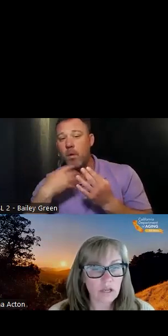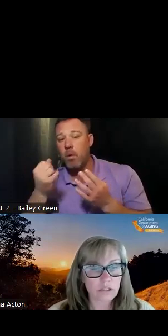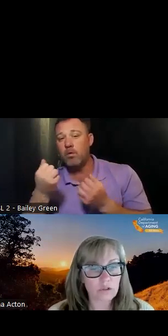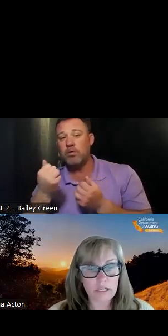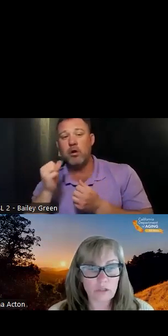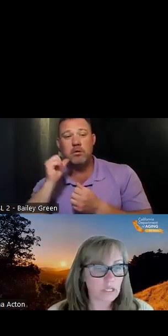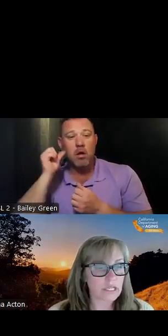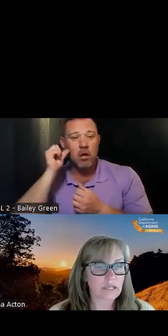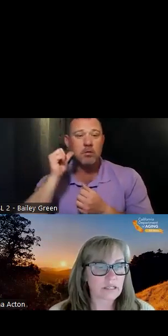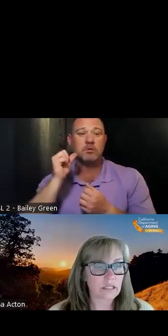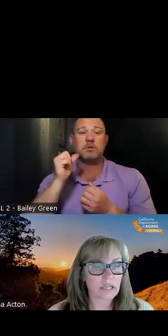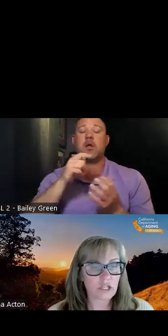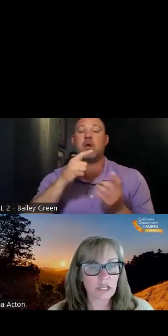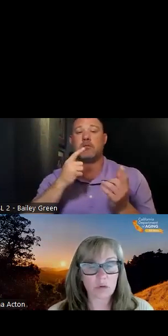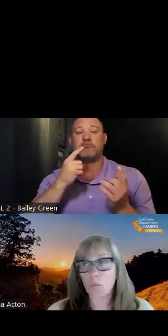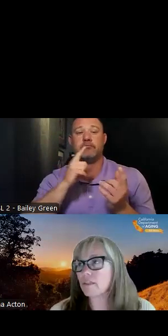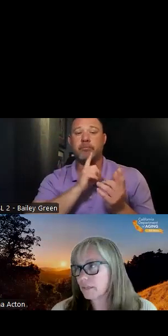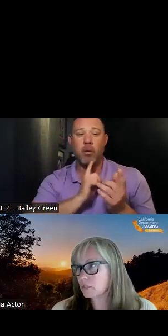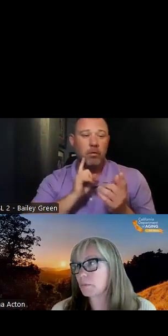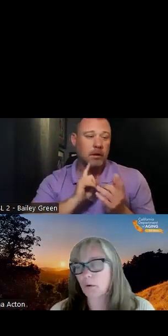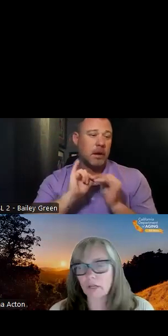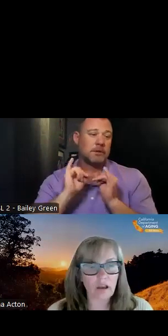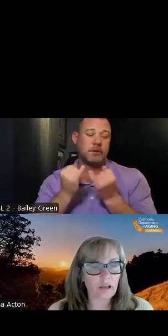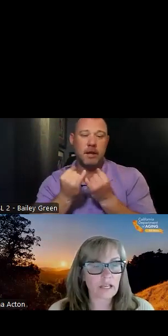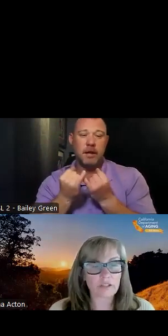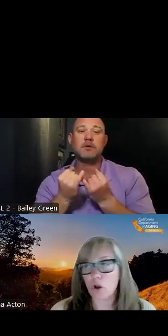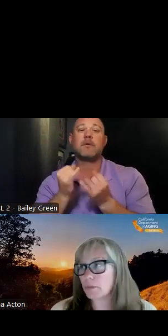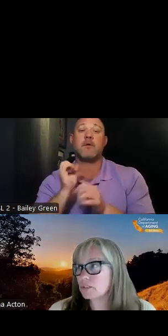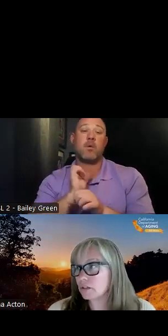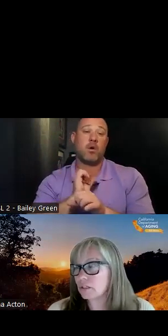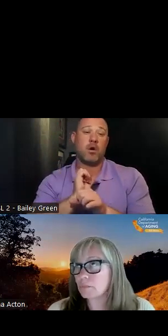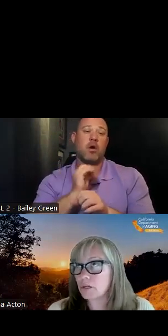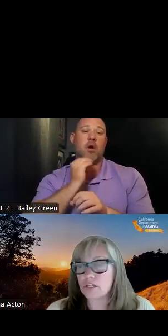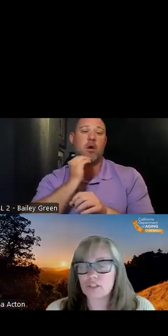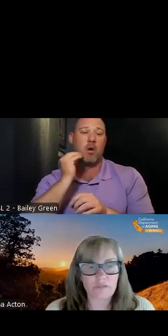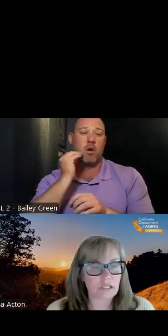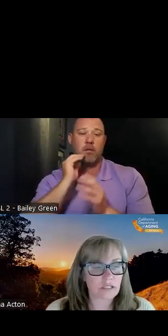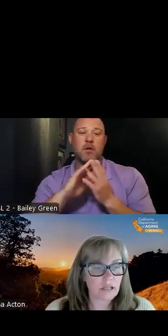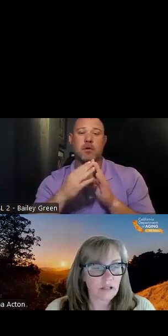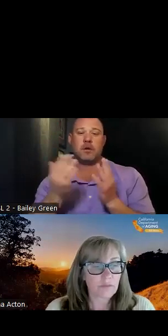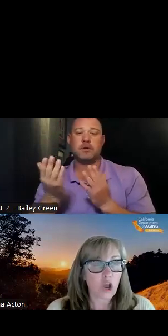adults to address loneliness and isolation. And one of the things we've been working on is our home and